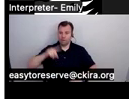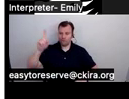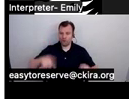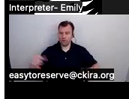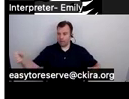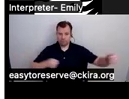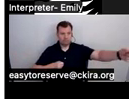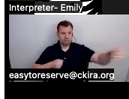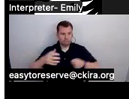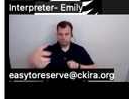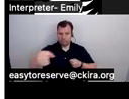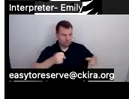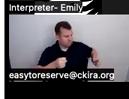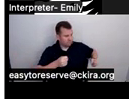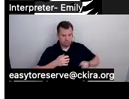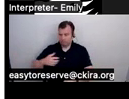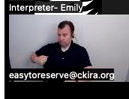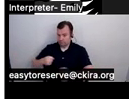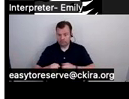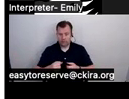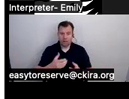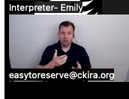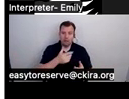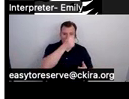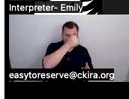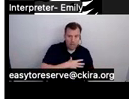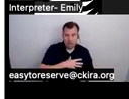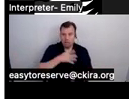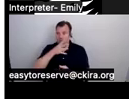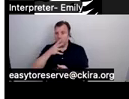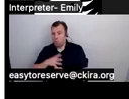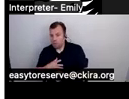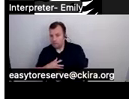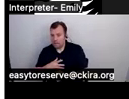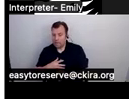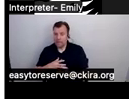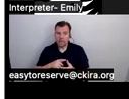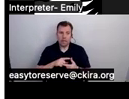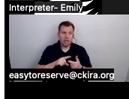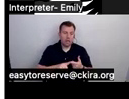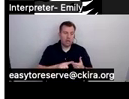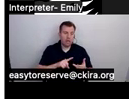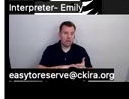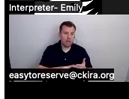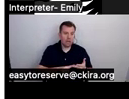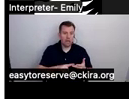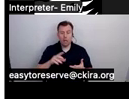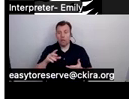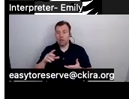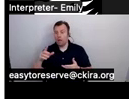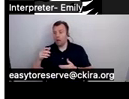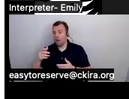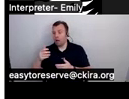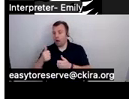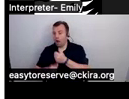so that we're getting more men, we're getting, not more men, we're getting women, we're getting underrepresented